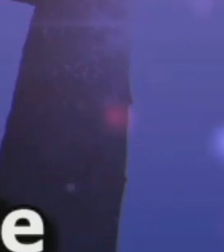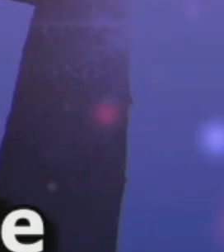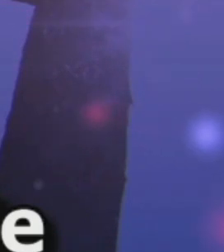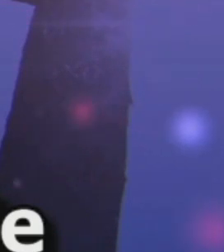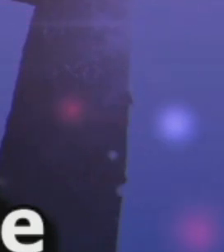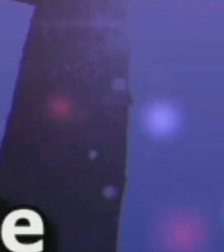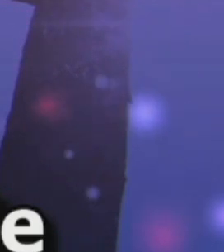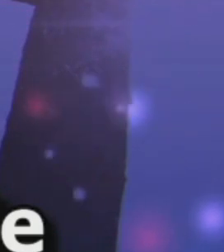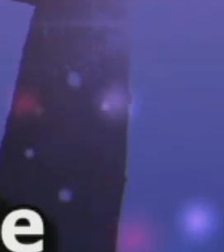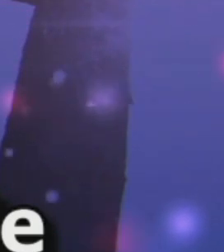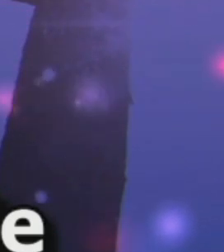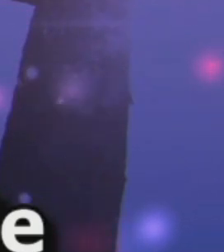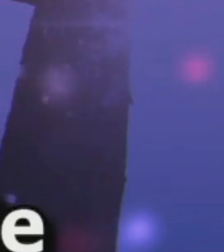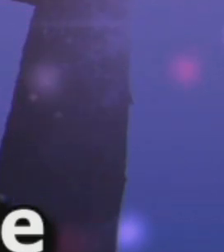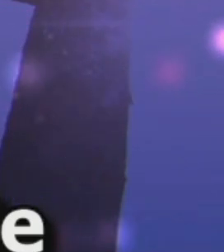Only.